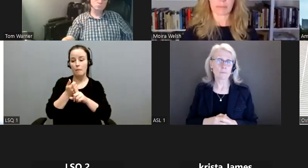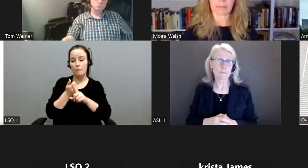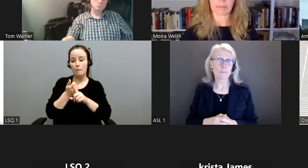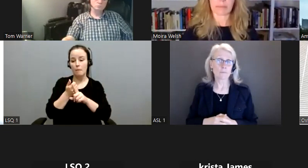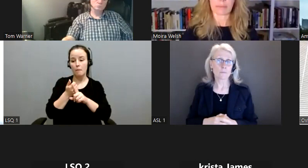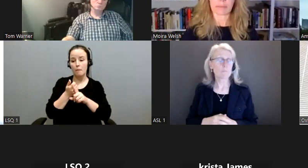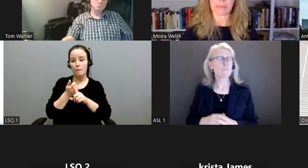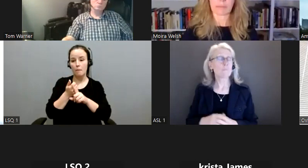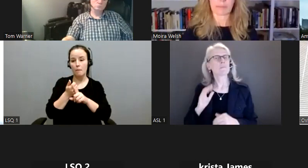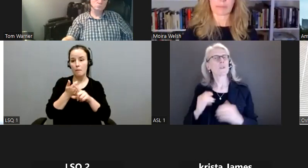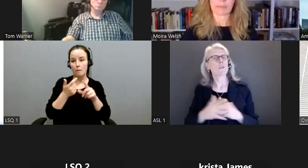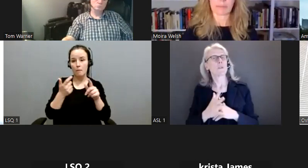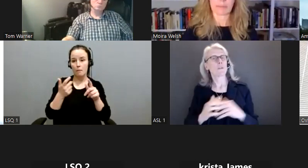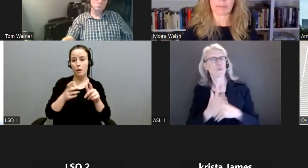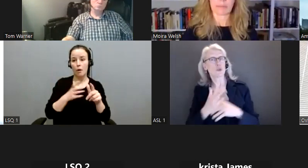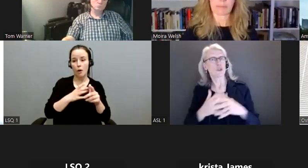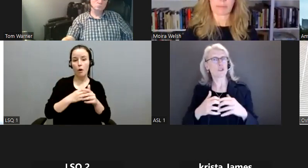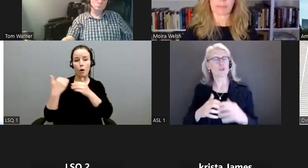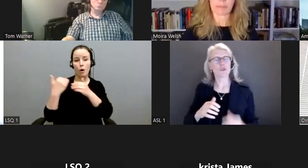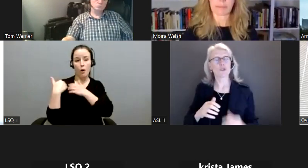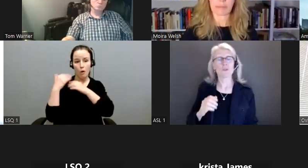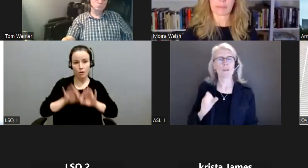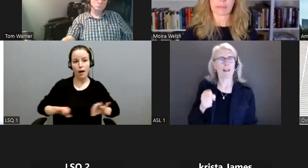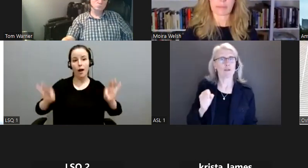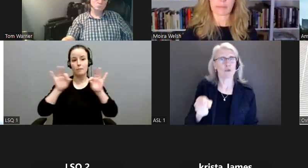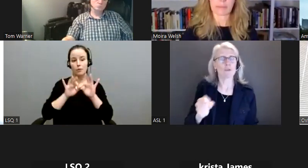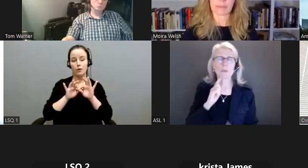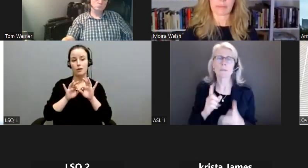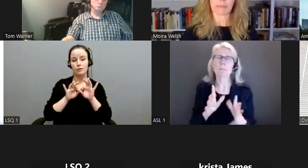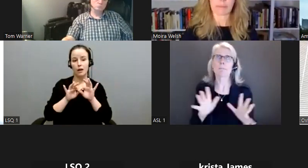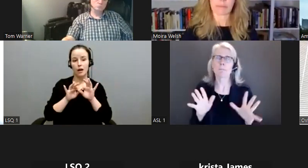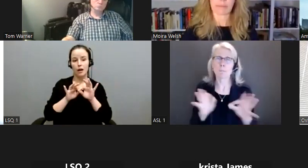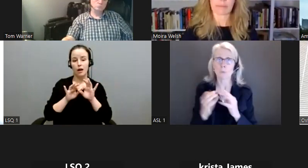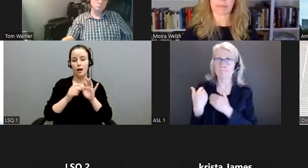integral roles when it comes to ceremony, or even in terms of